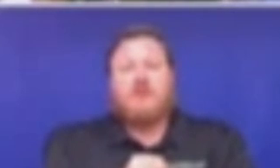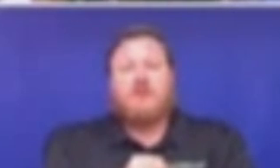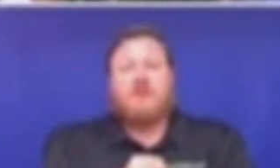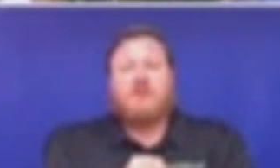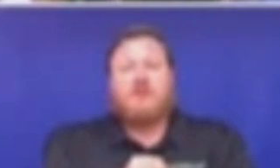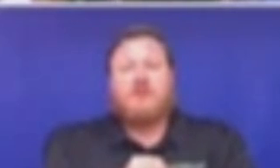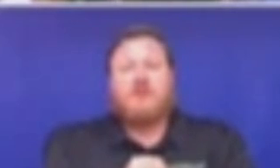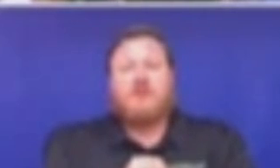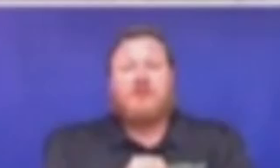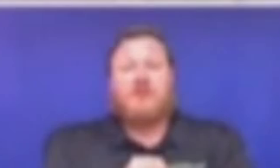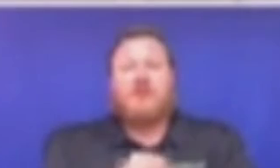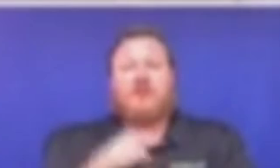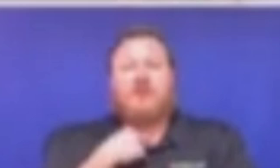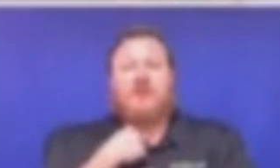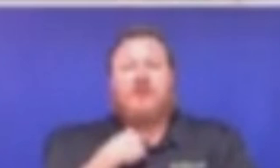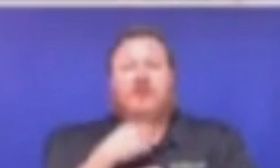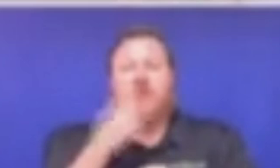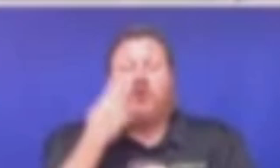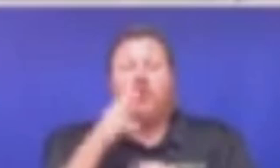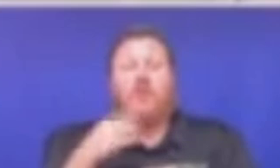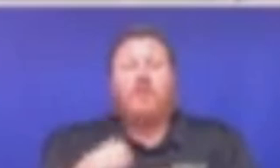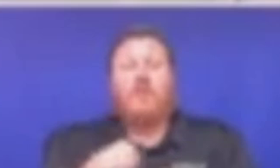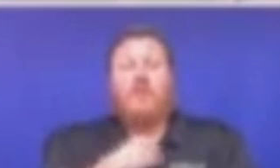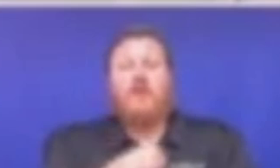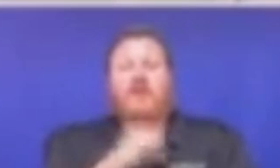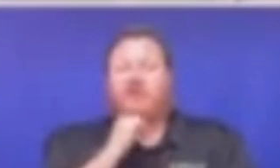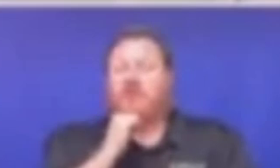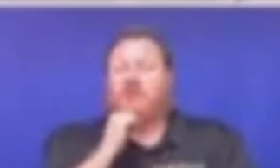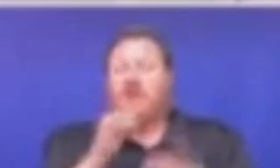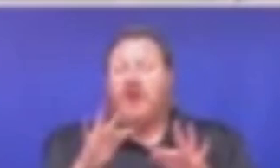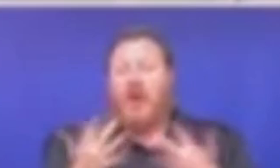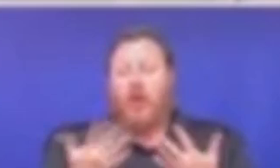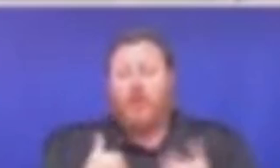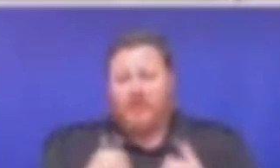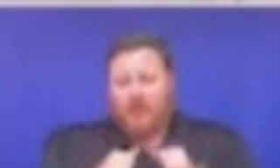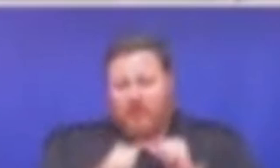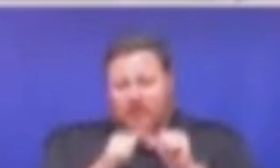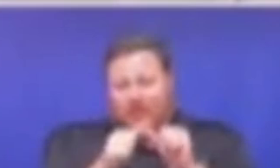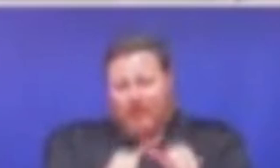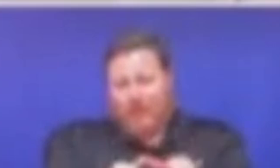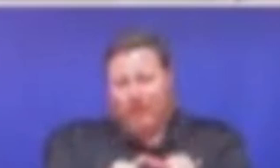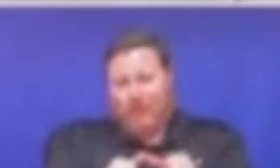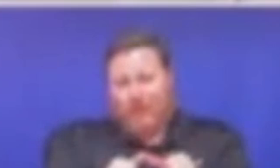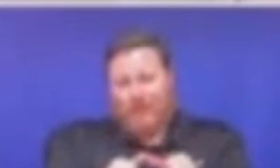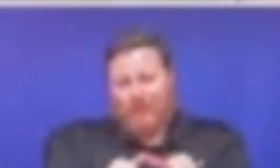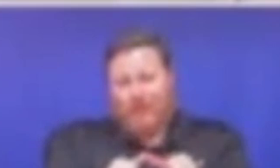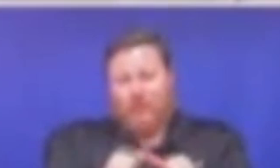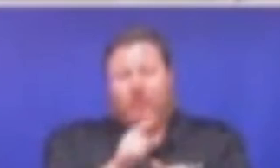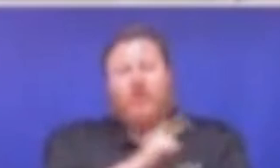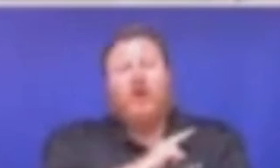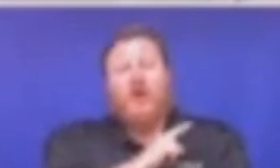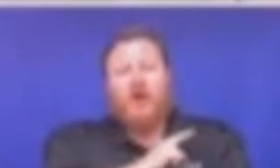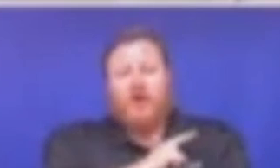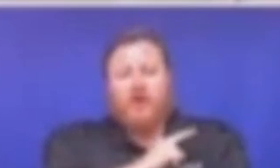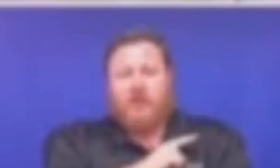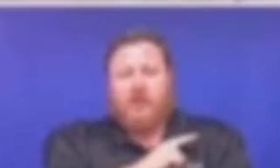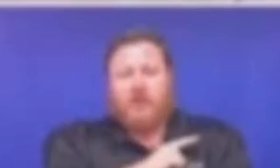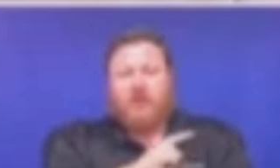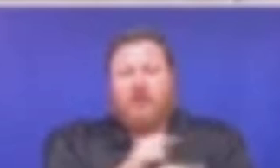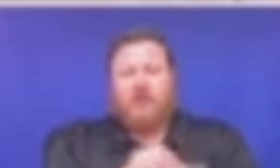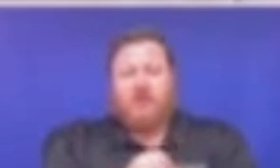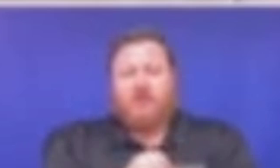it's a pity that Honorable Member did not allow me to continue, because much as she did